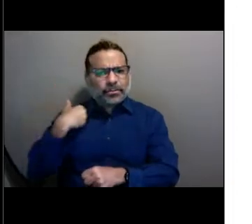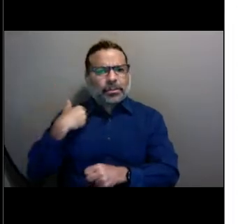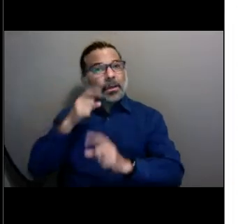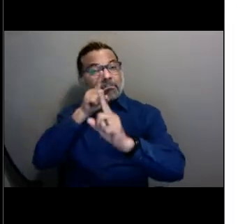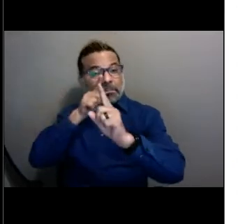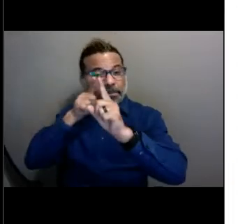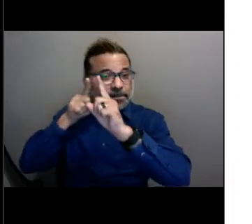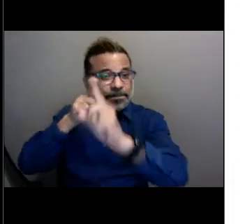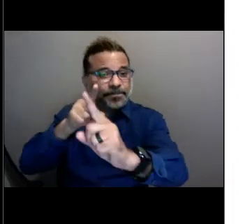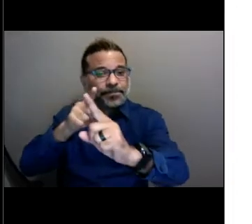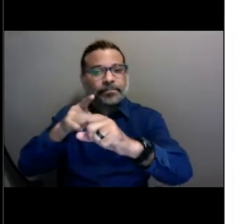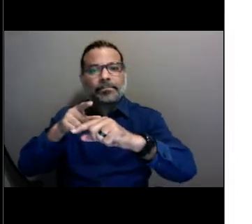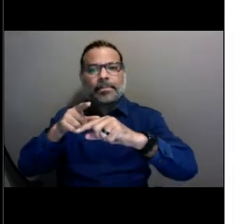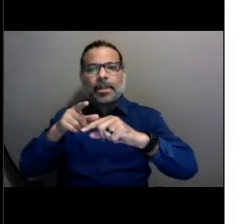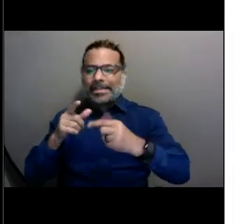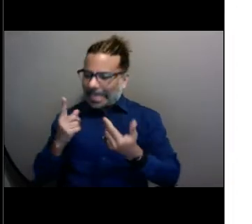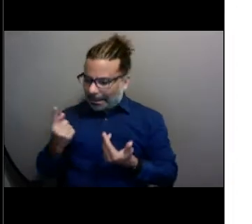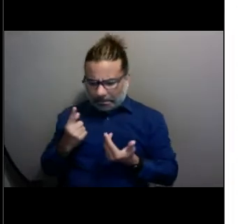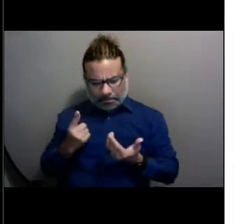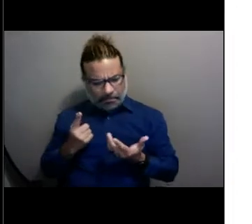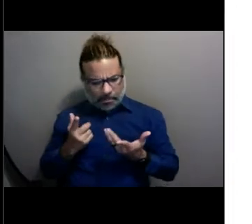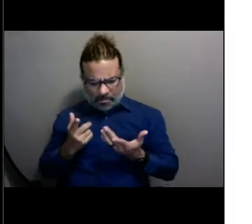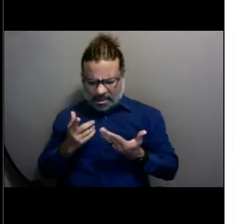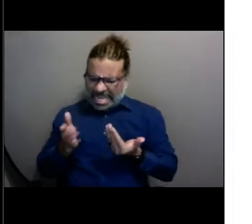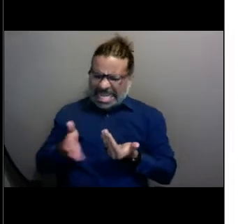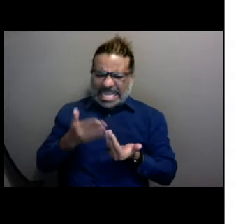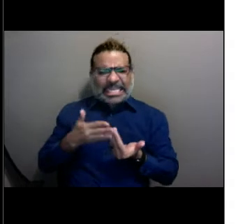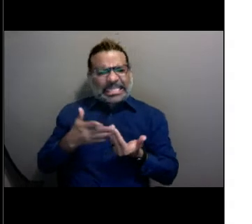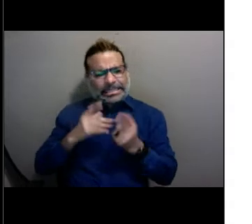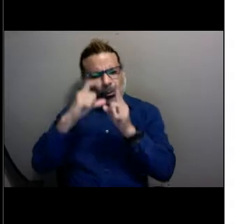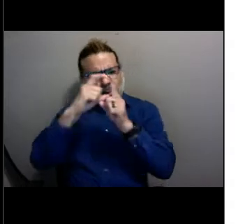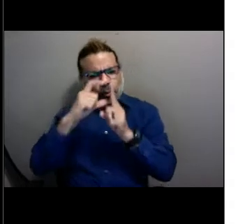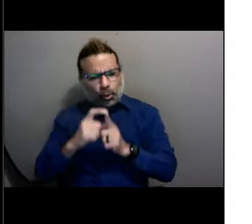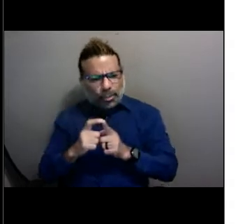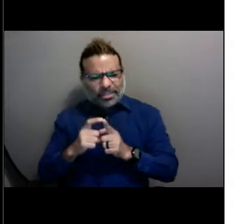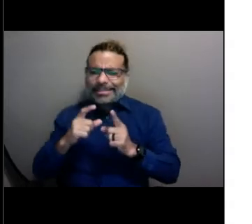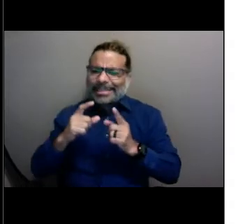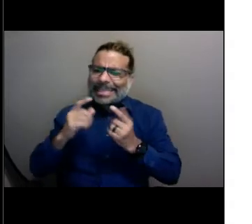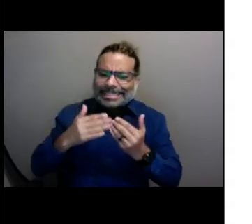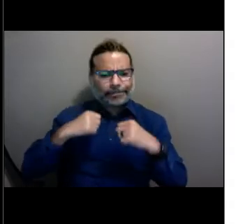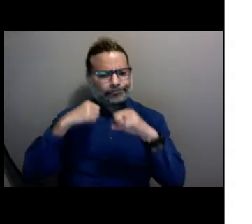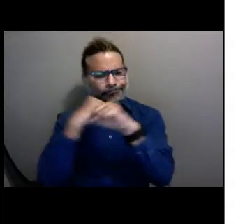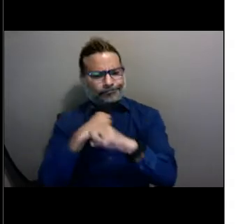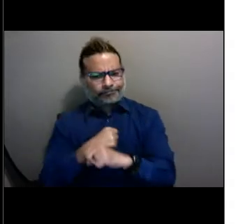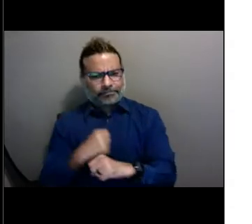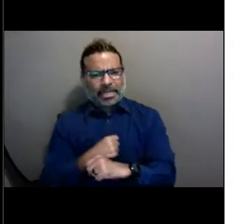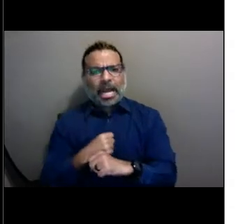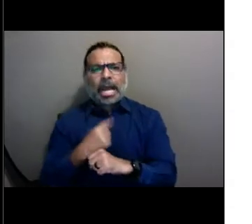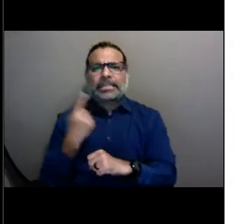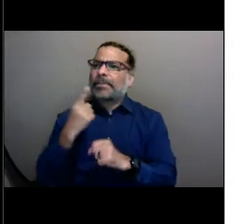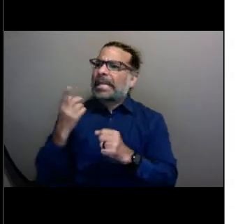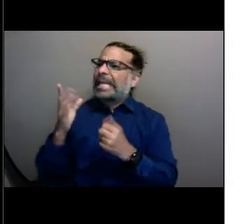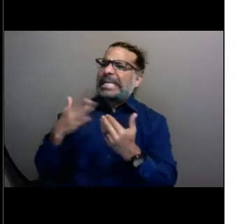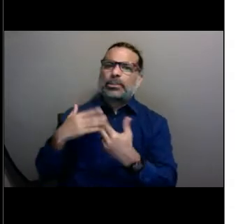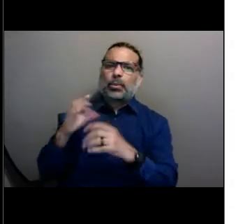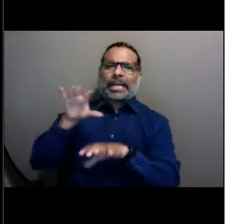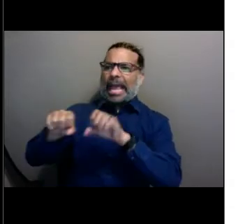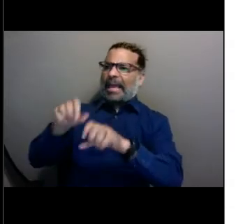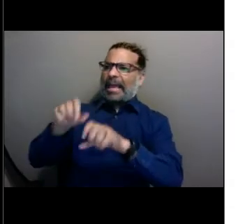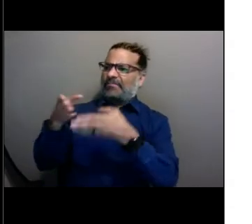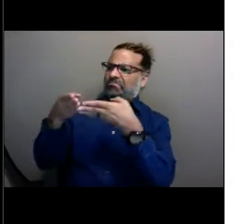use easy to understand descriptive statistics to and publicly available data sets to